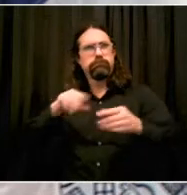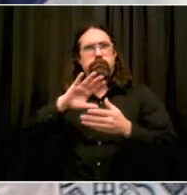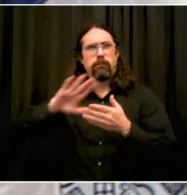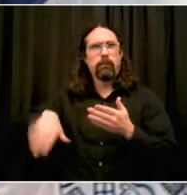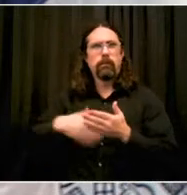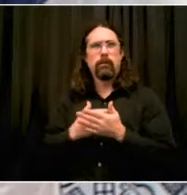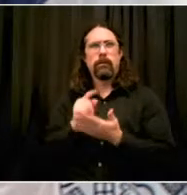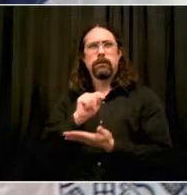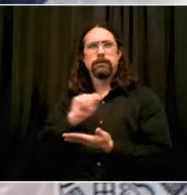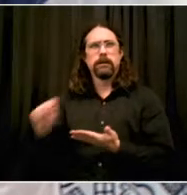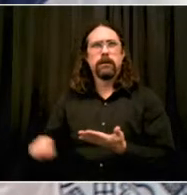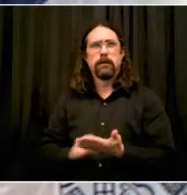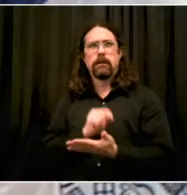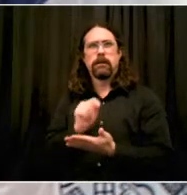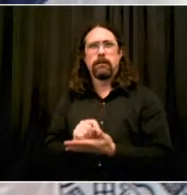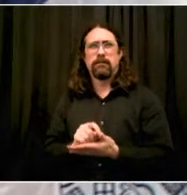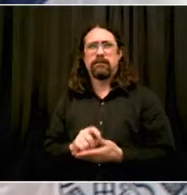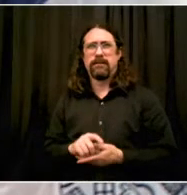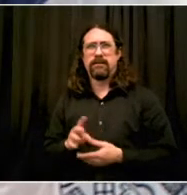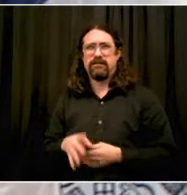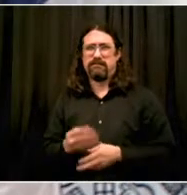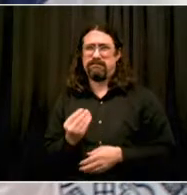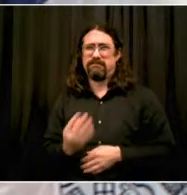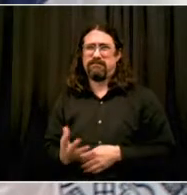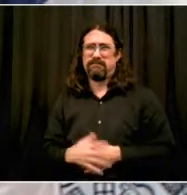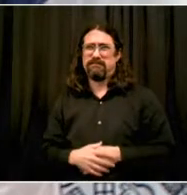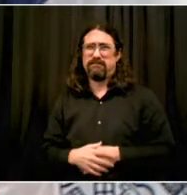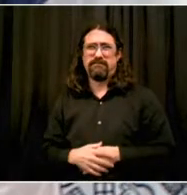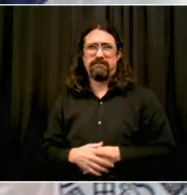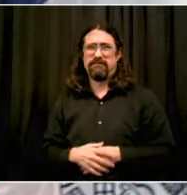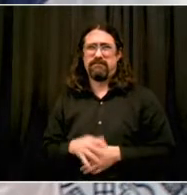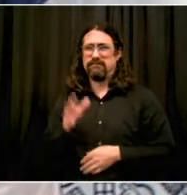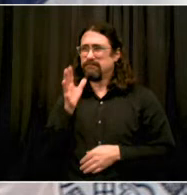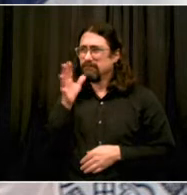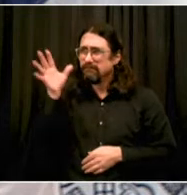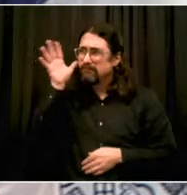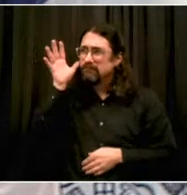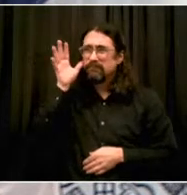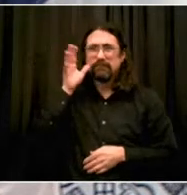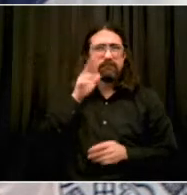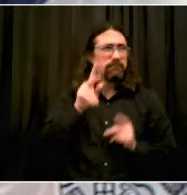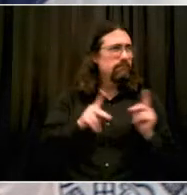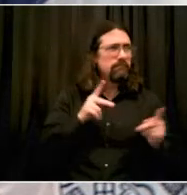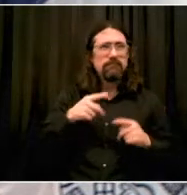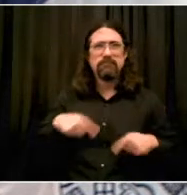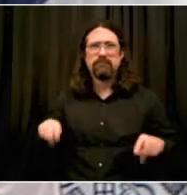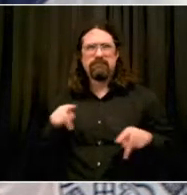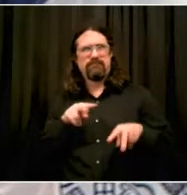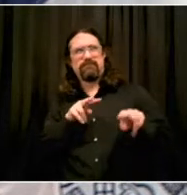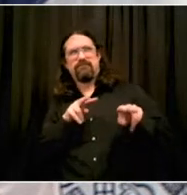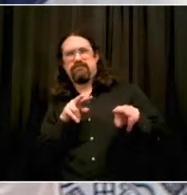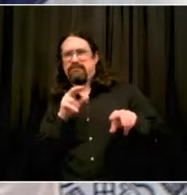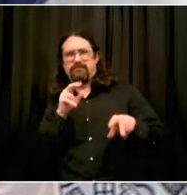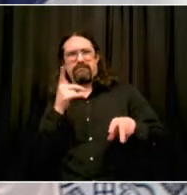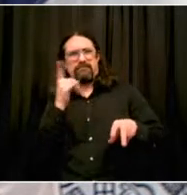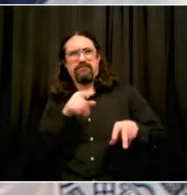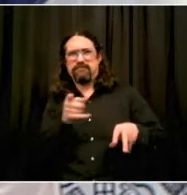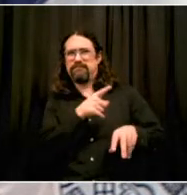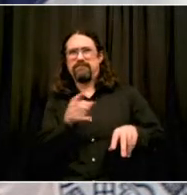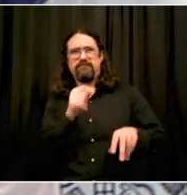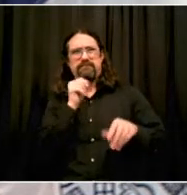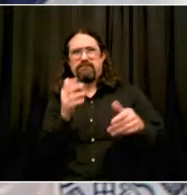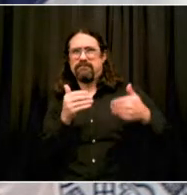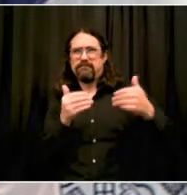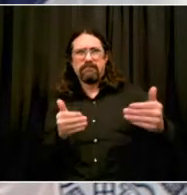and there were delays in your briefing repeatedly, several hours in which we heard nothing from City Hall. Then Cuomo held his